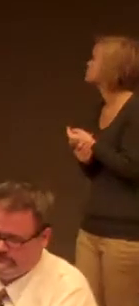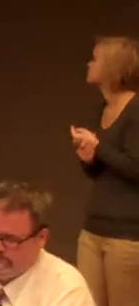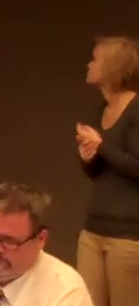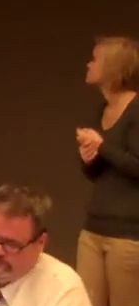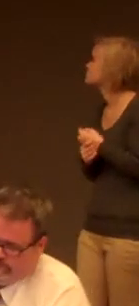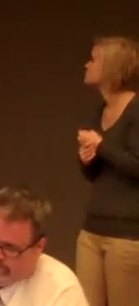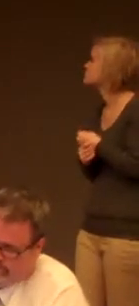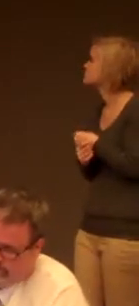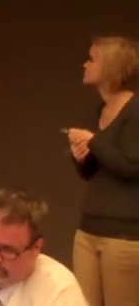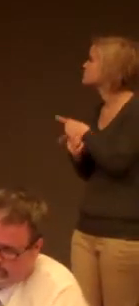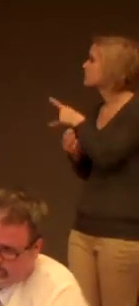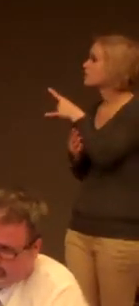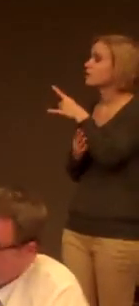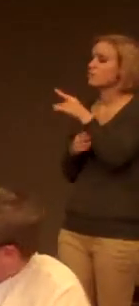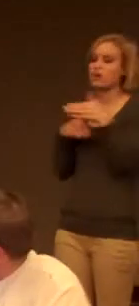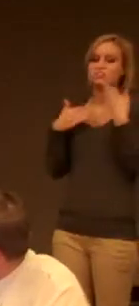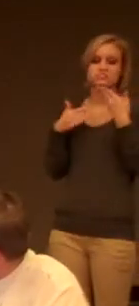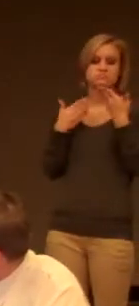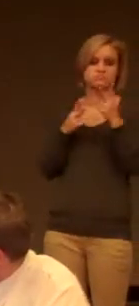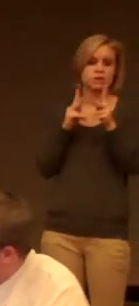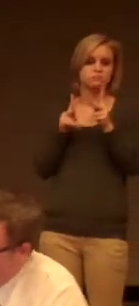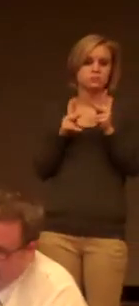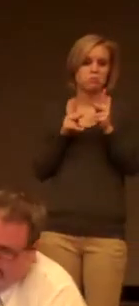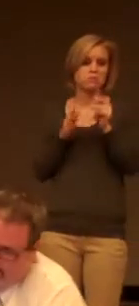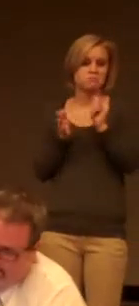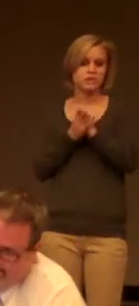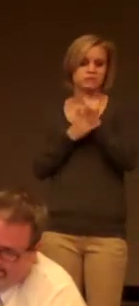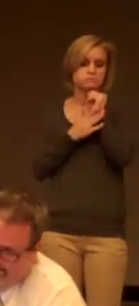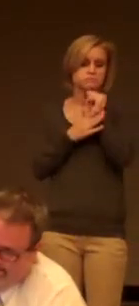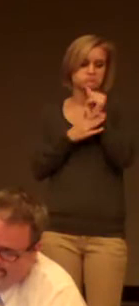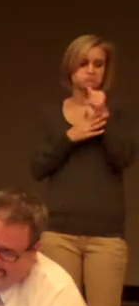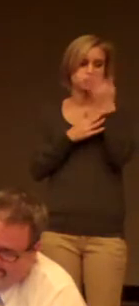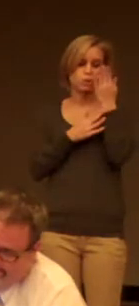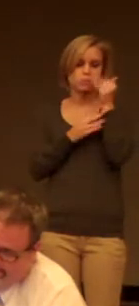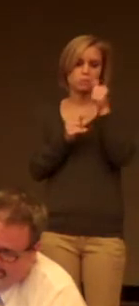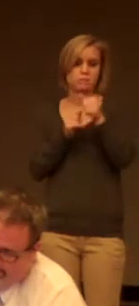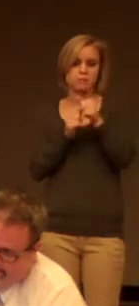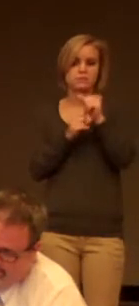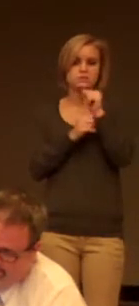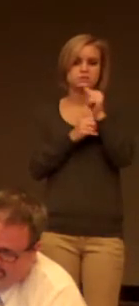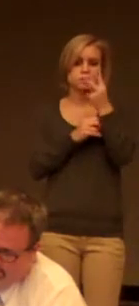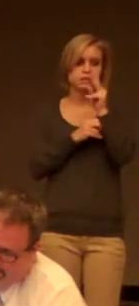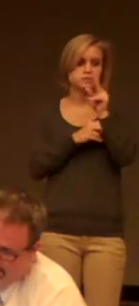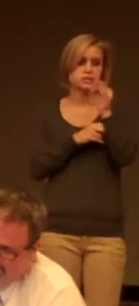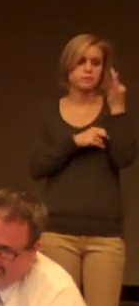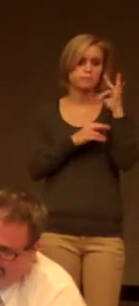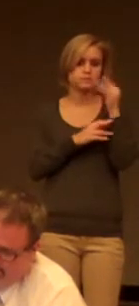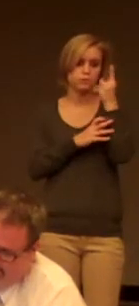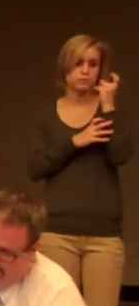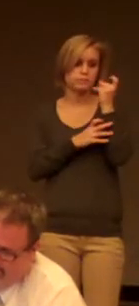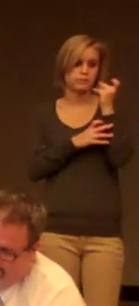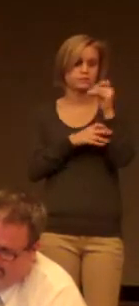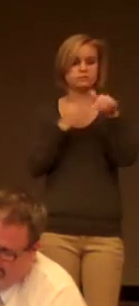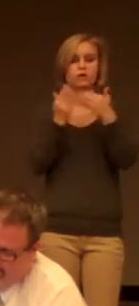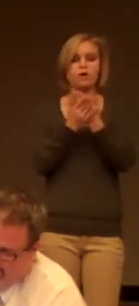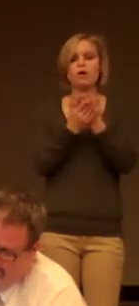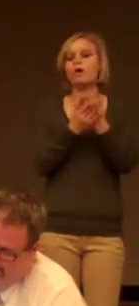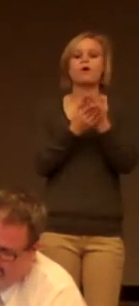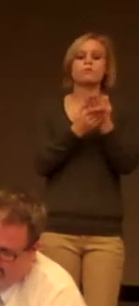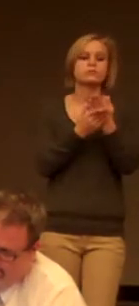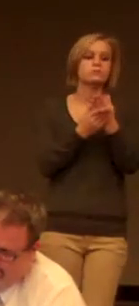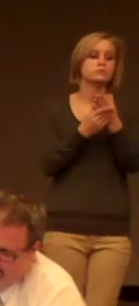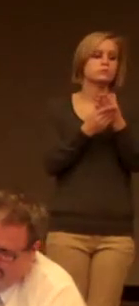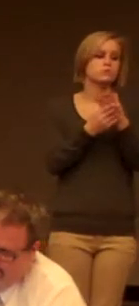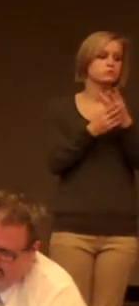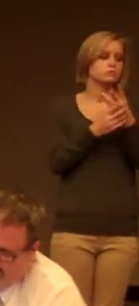I see those youngins who don't remember not being able to see Pittsburgh because of all the smoke, or Weirton.